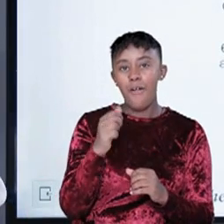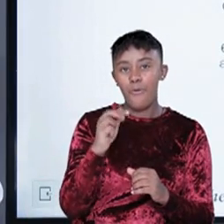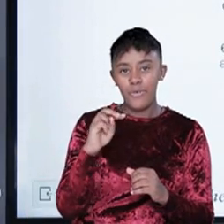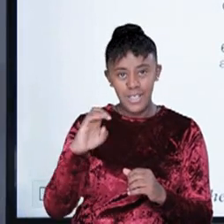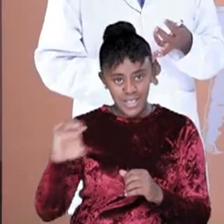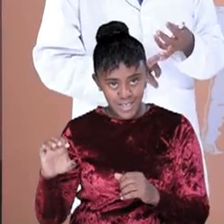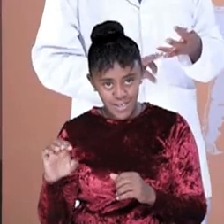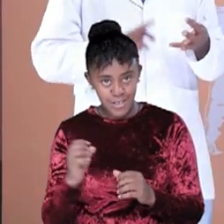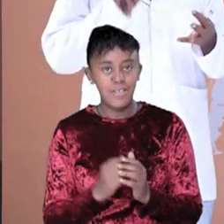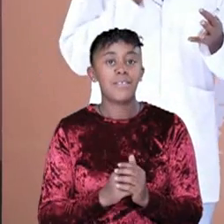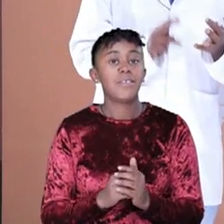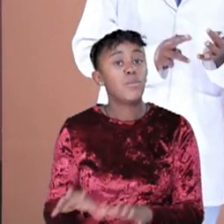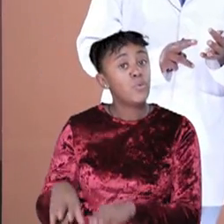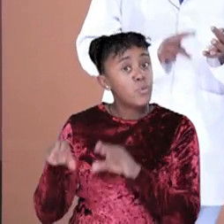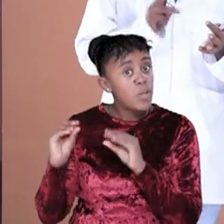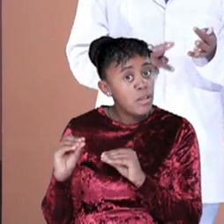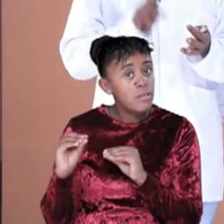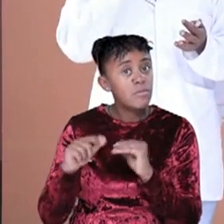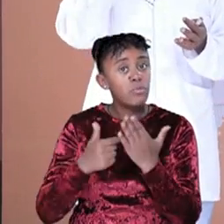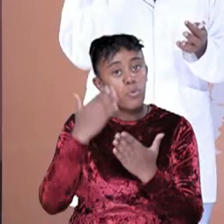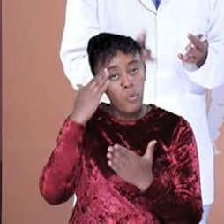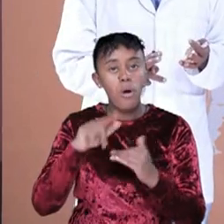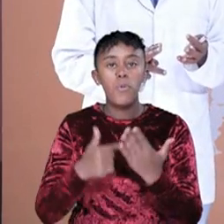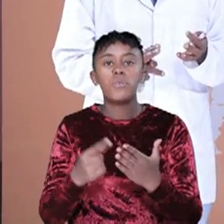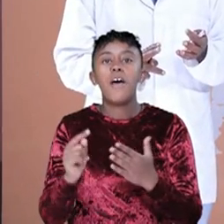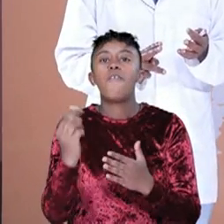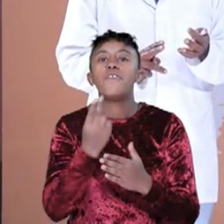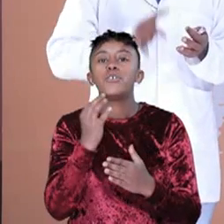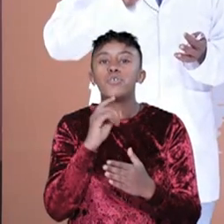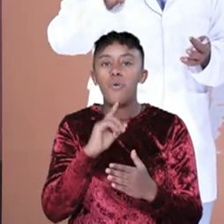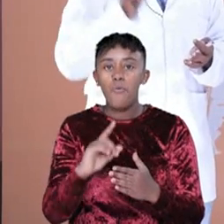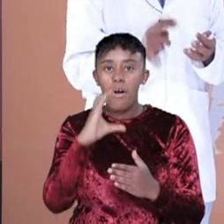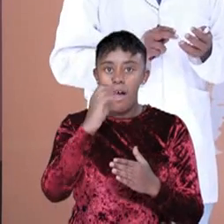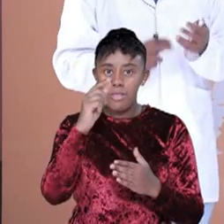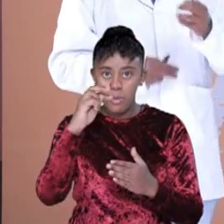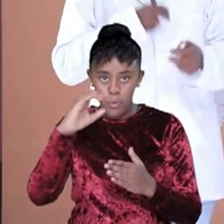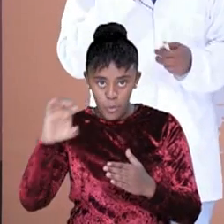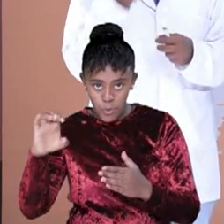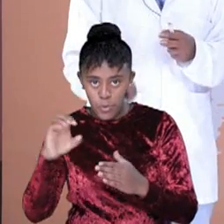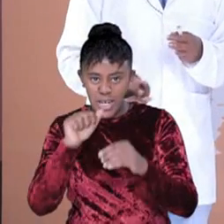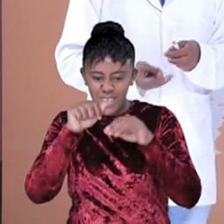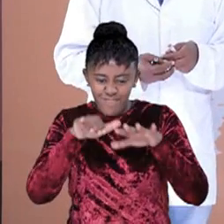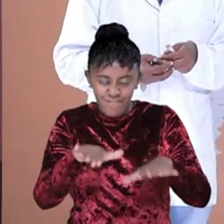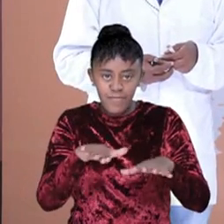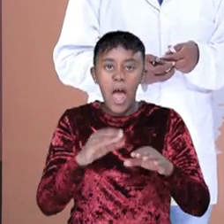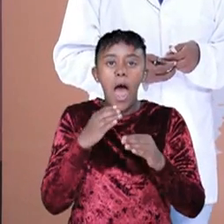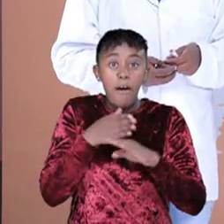anode. So student, you know about the function of the cathode to emit electron after